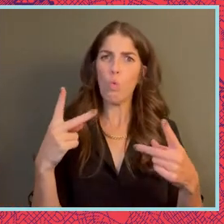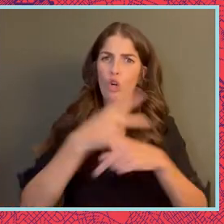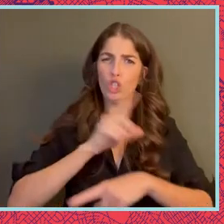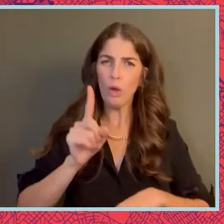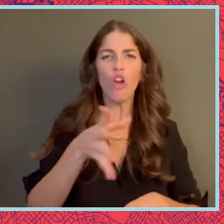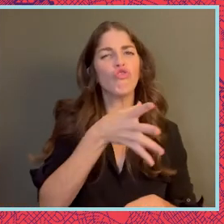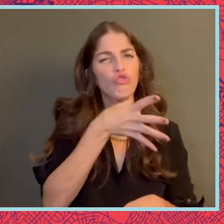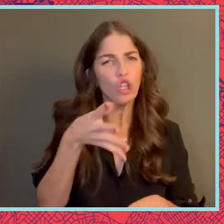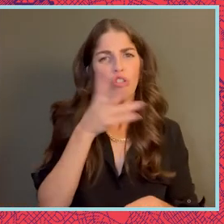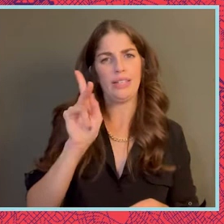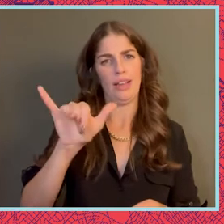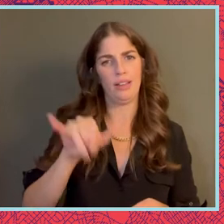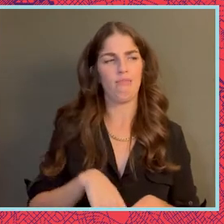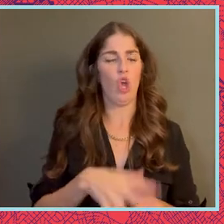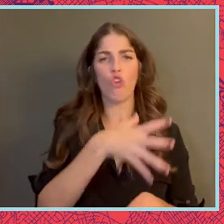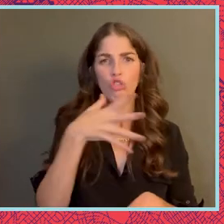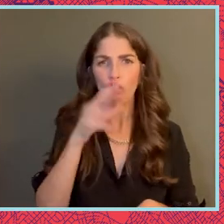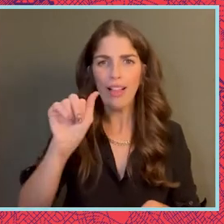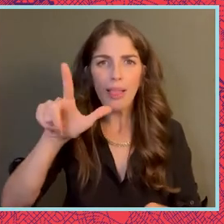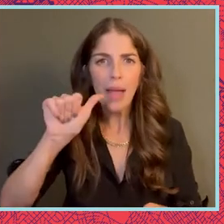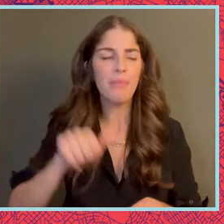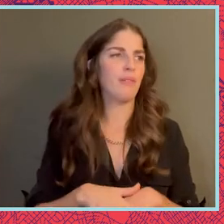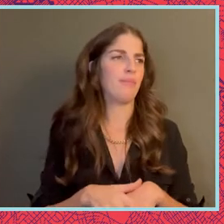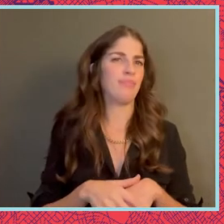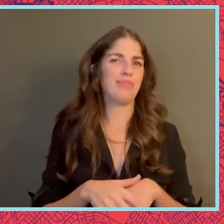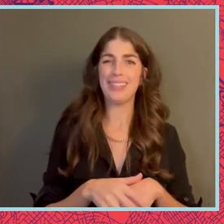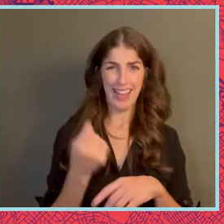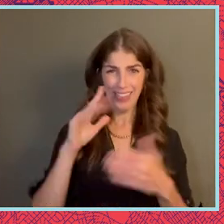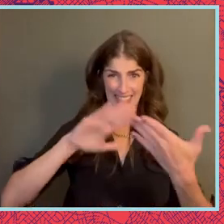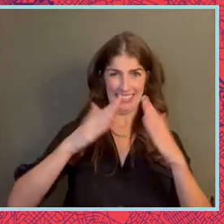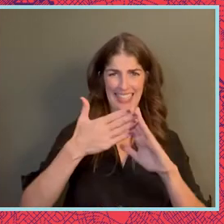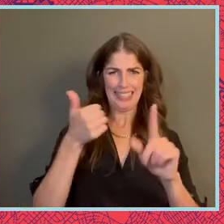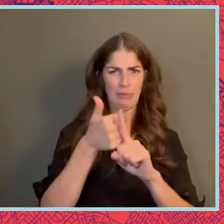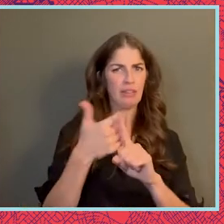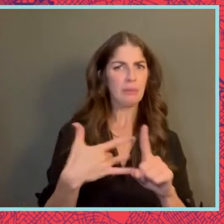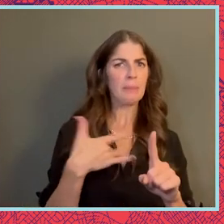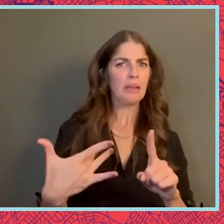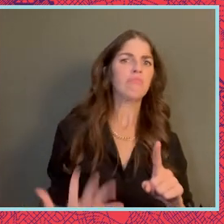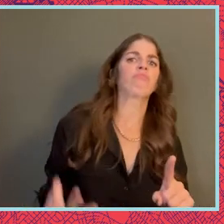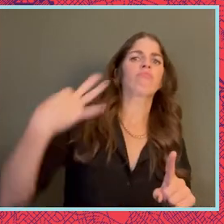areas. It's rural Kentucky. It's rural Alabama. The cities are net